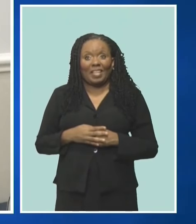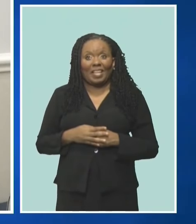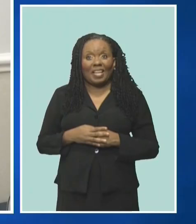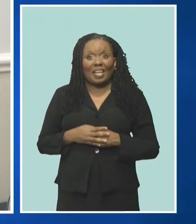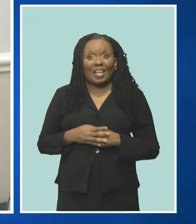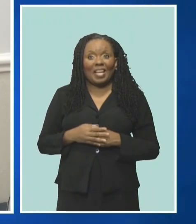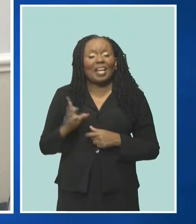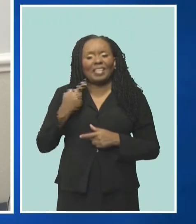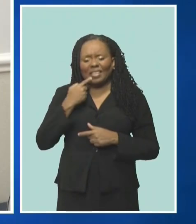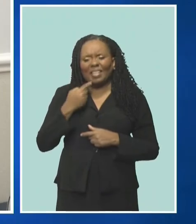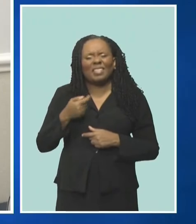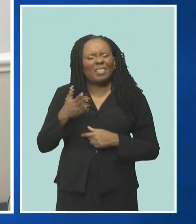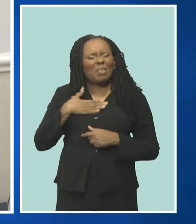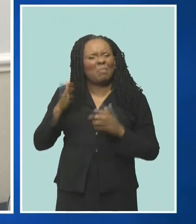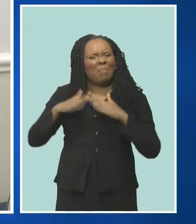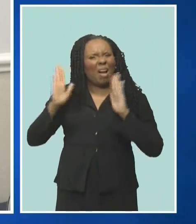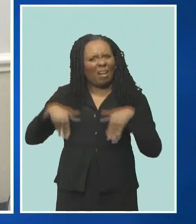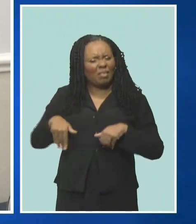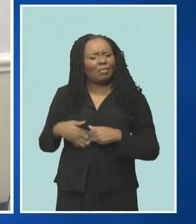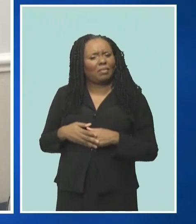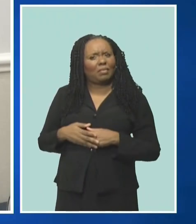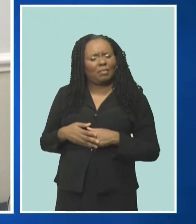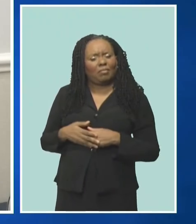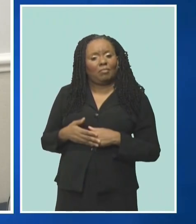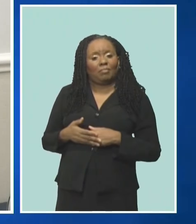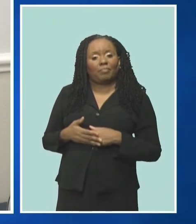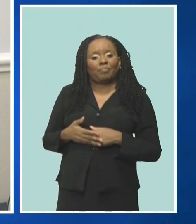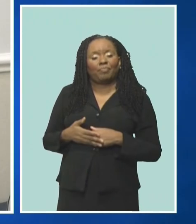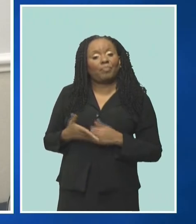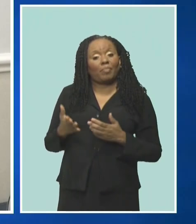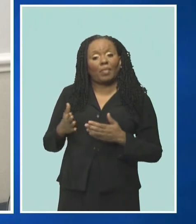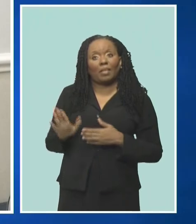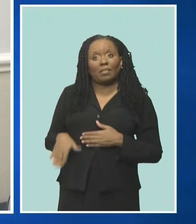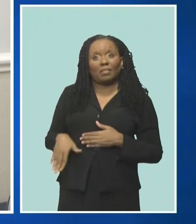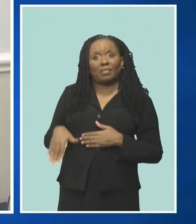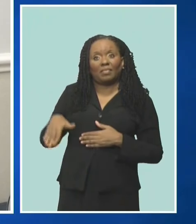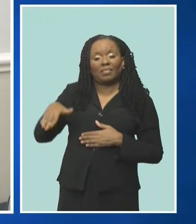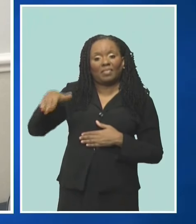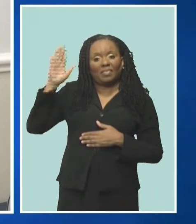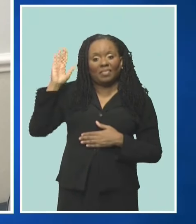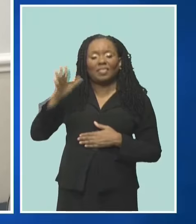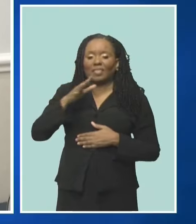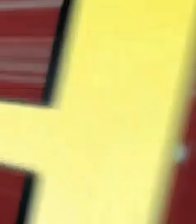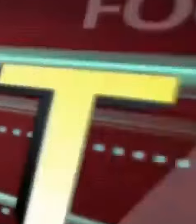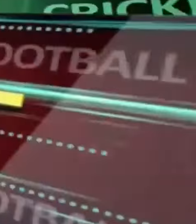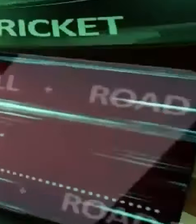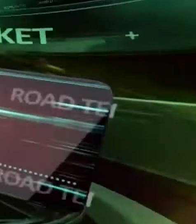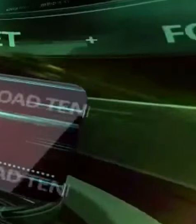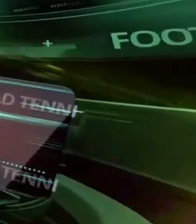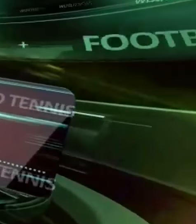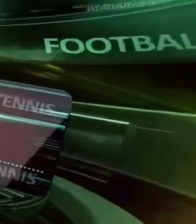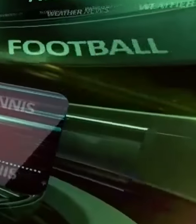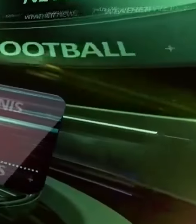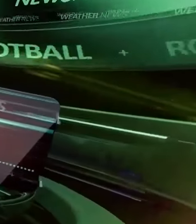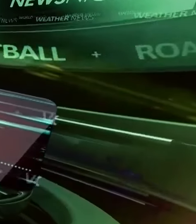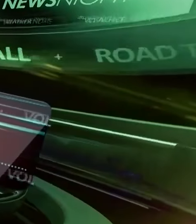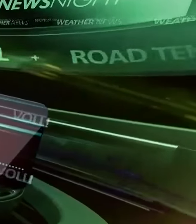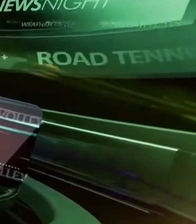up, this is my house. And she controlled us as a mother. She don't play.